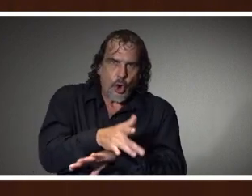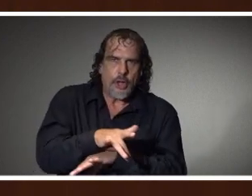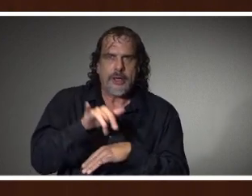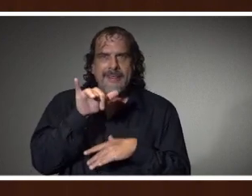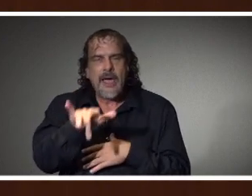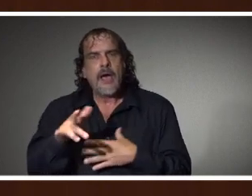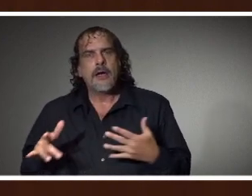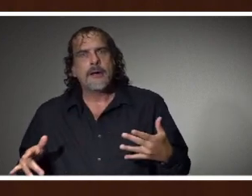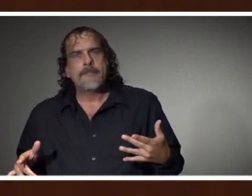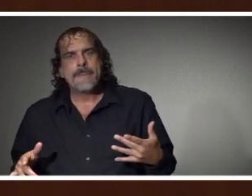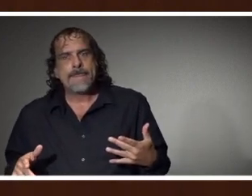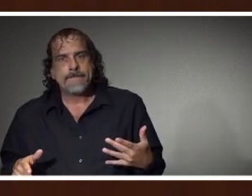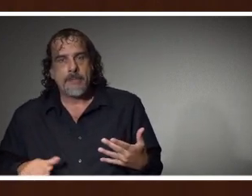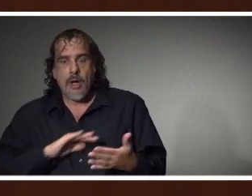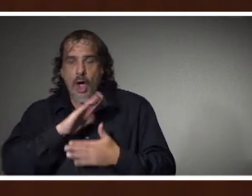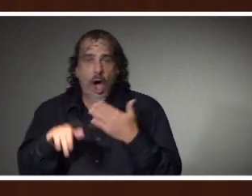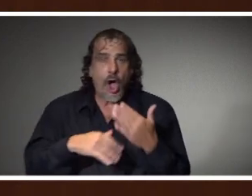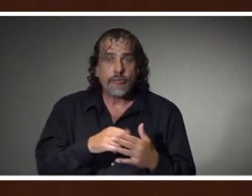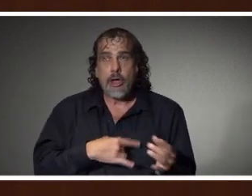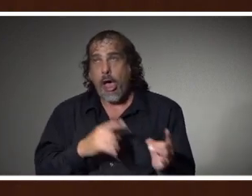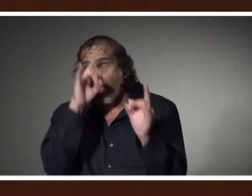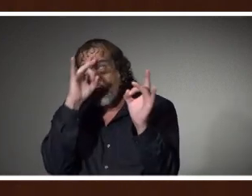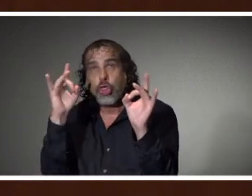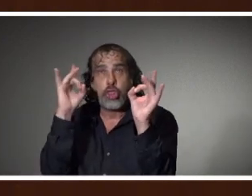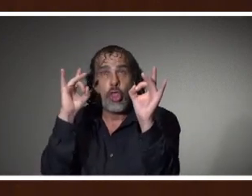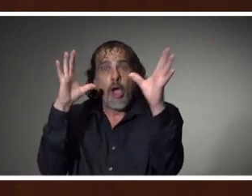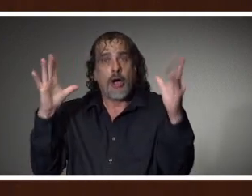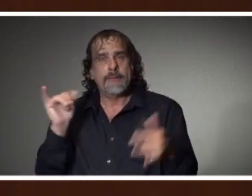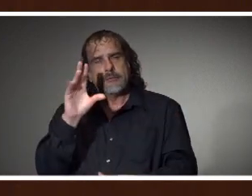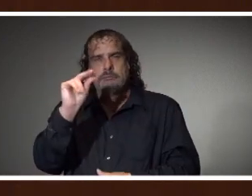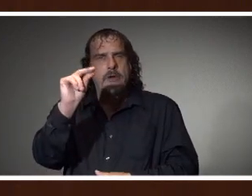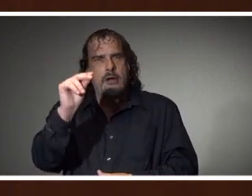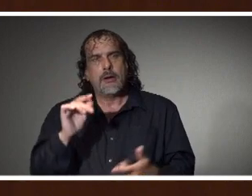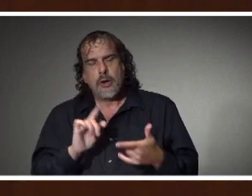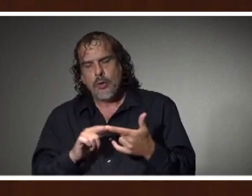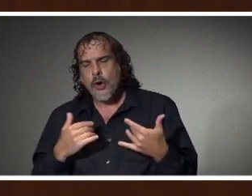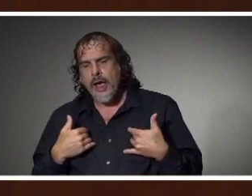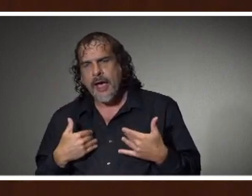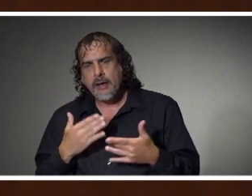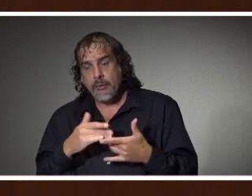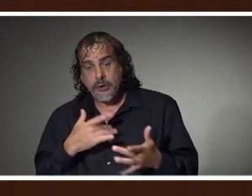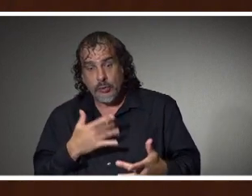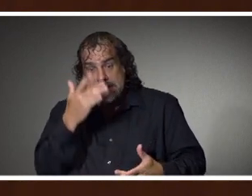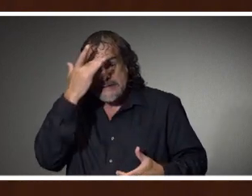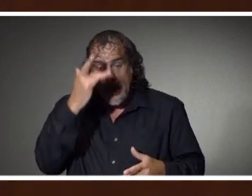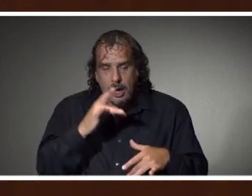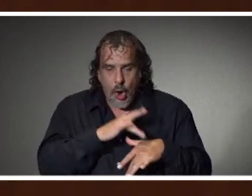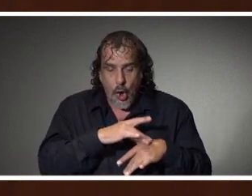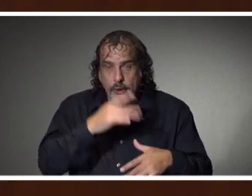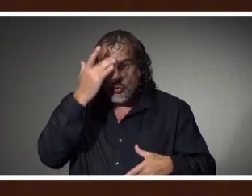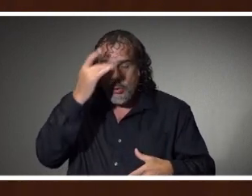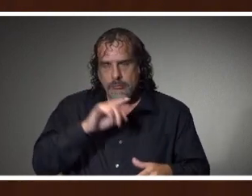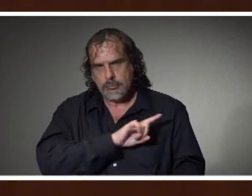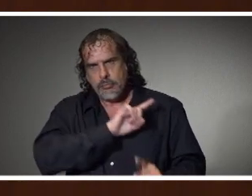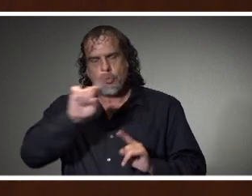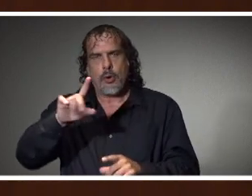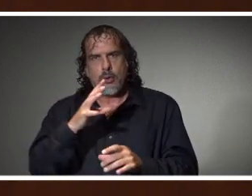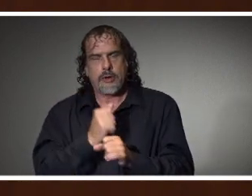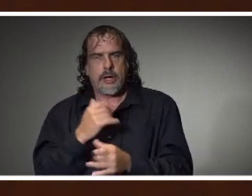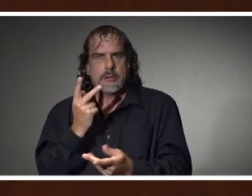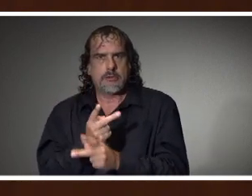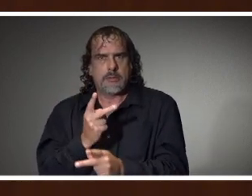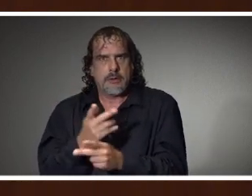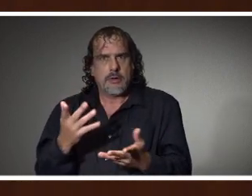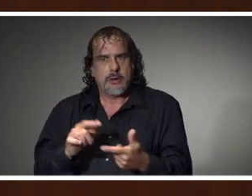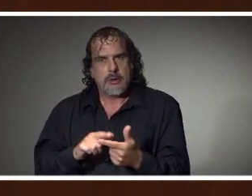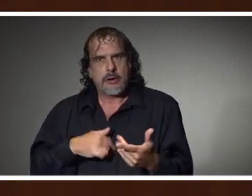So all is not woe and misery. We can do what we got to prevent on the front end, but once you get sick, please seek care because there are effective things that can be done